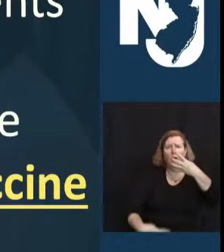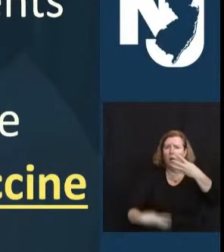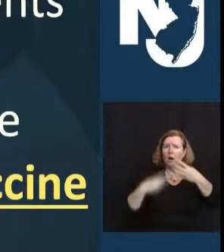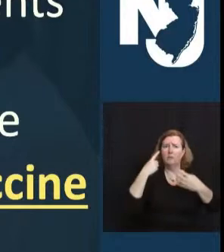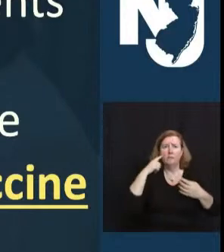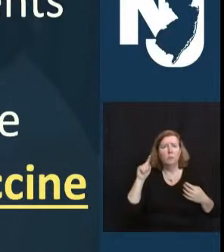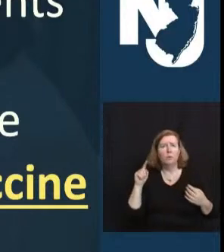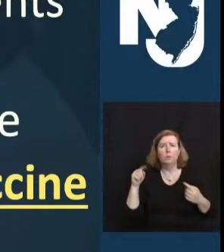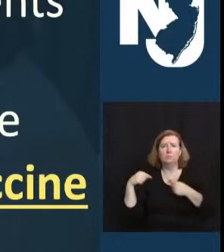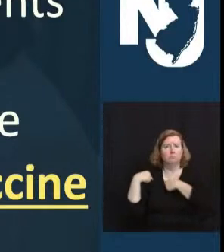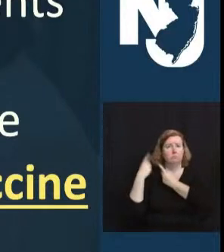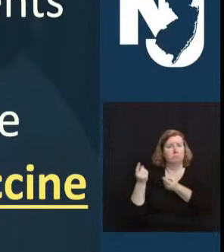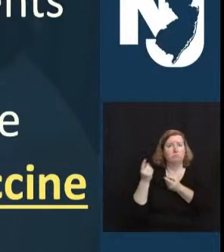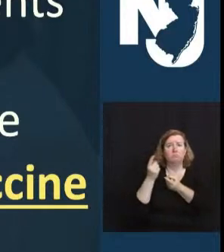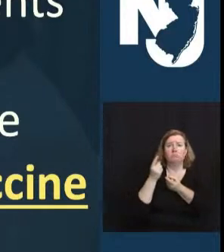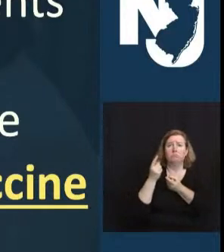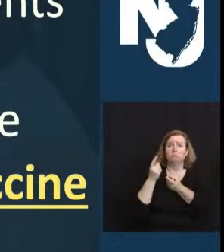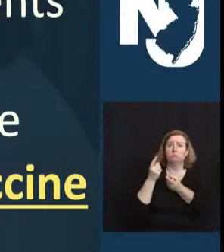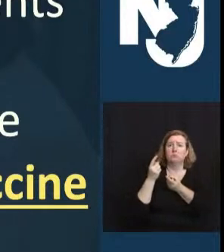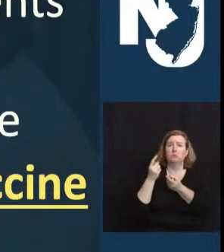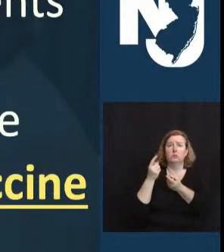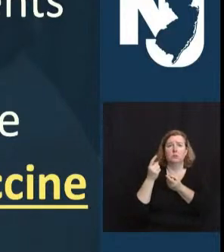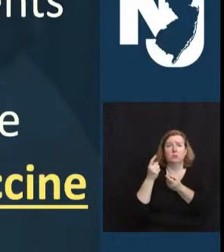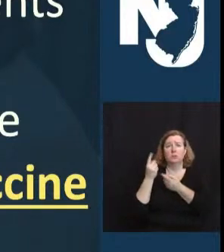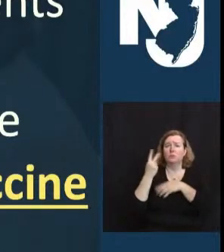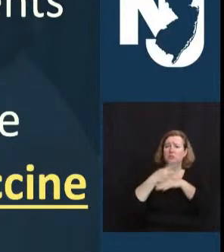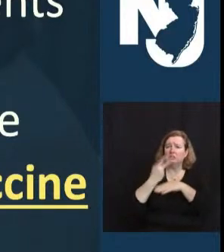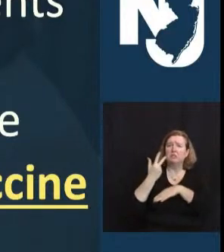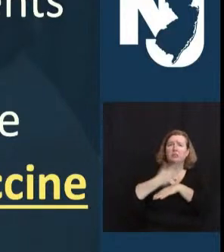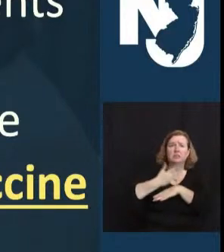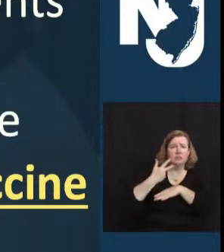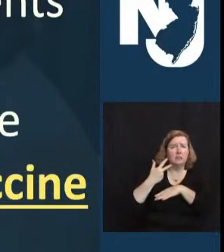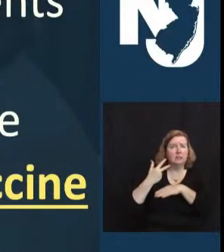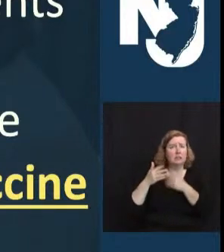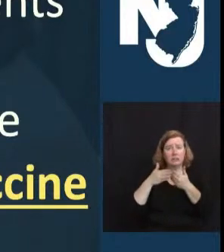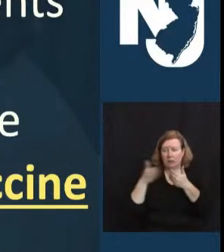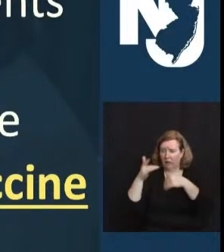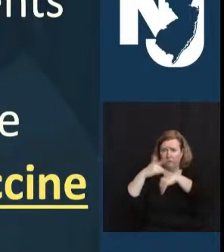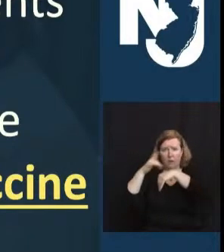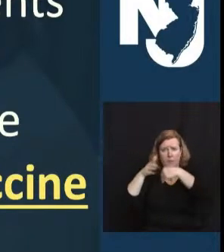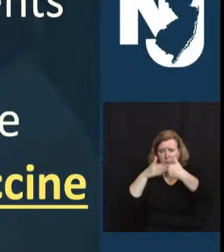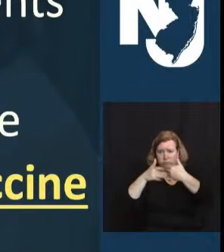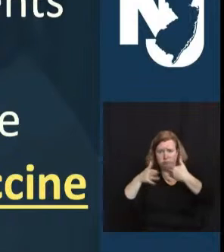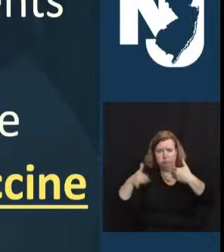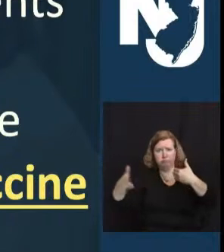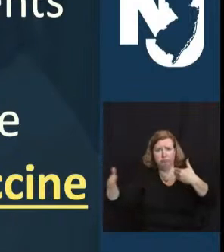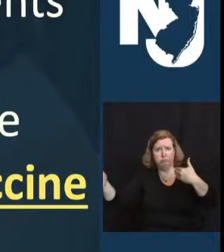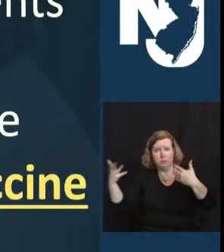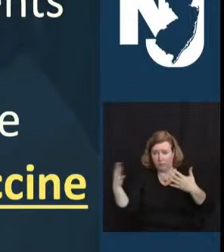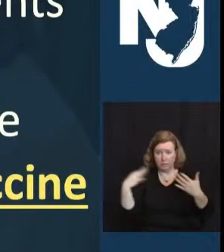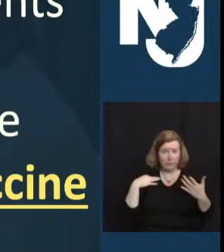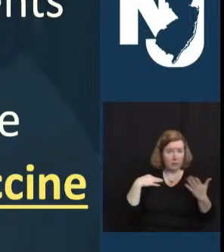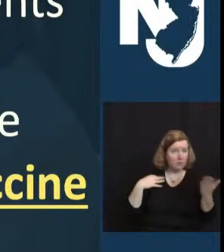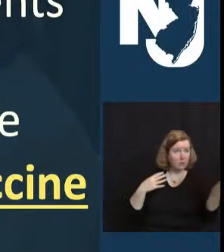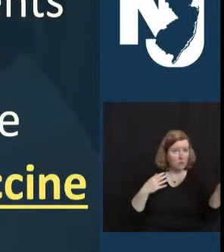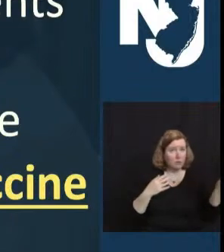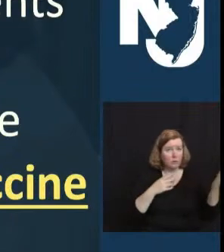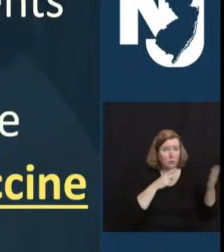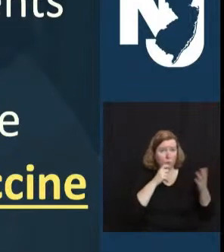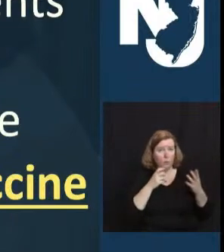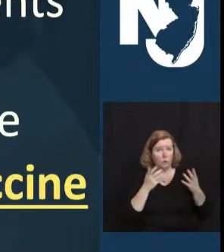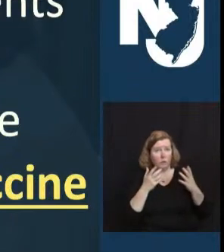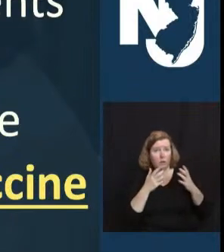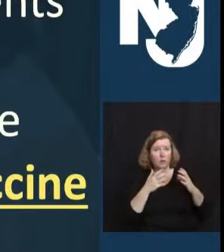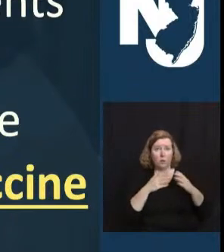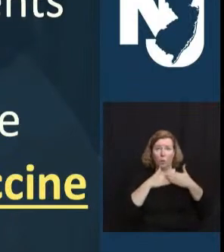days and have more that they are trying to fill for the coming days. So if you're currently eligible to be vaccinated and are looking for an